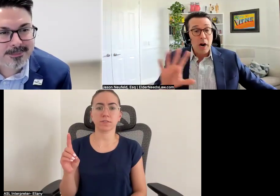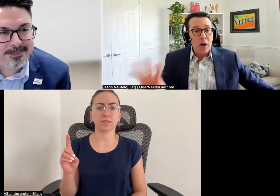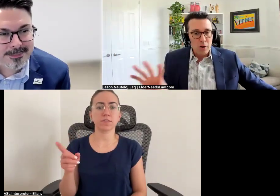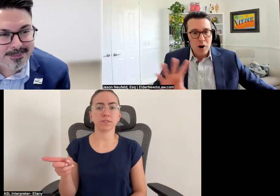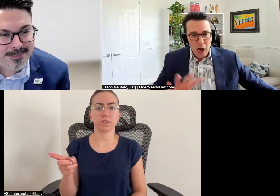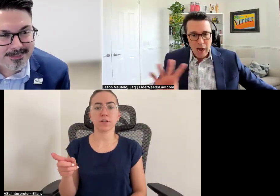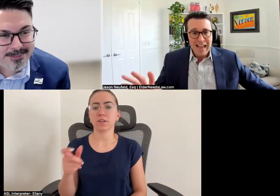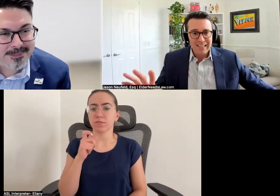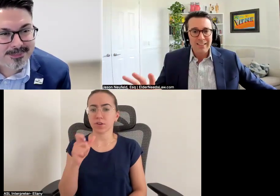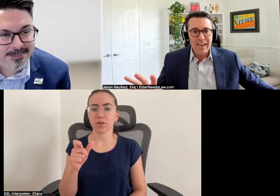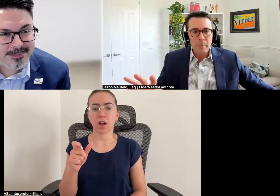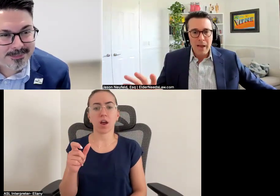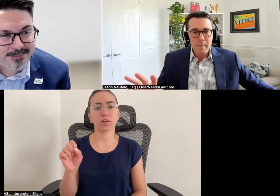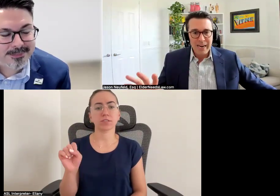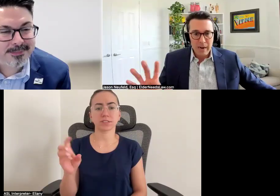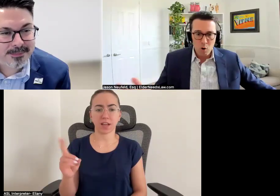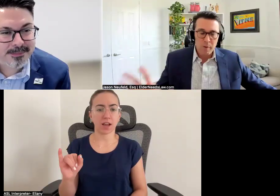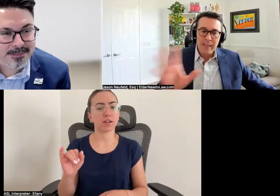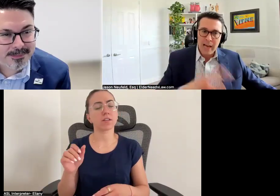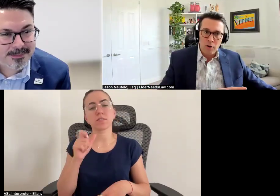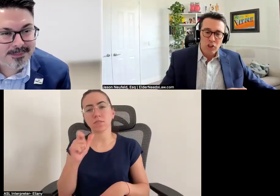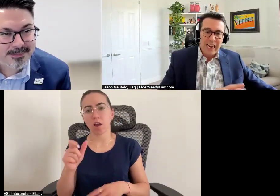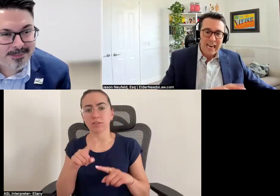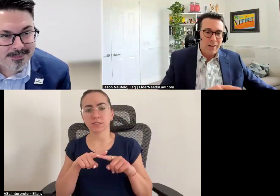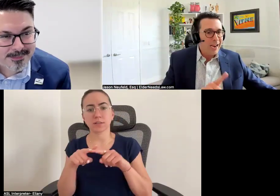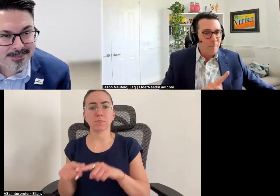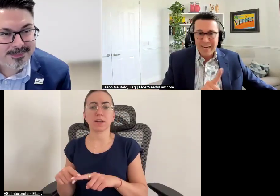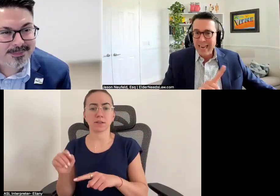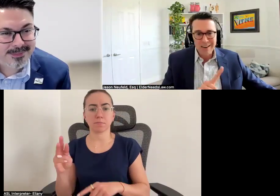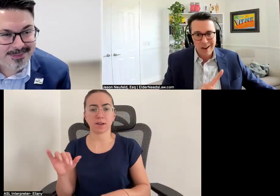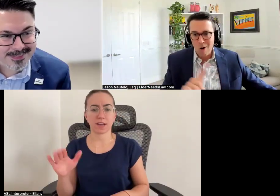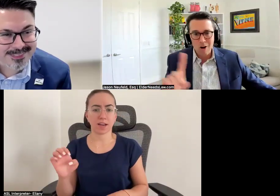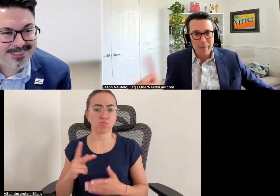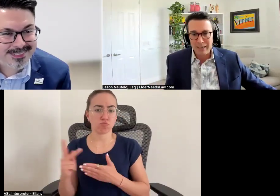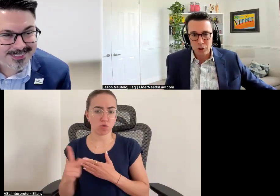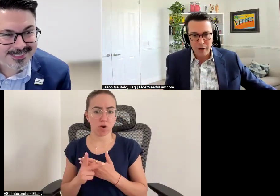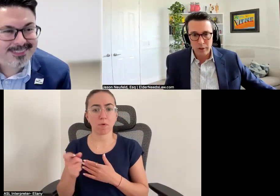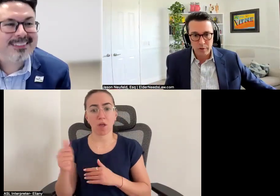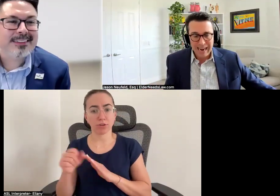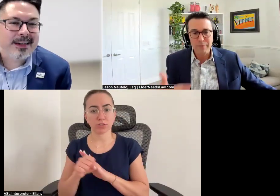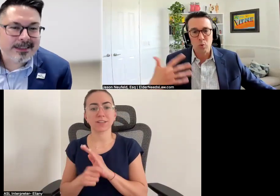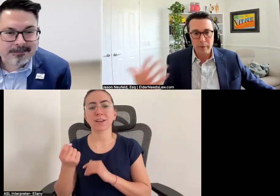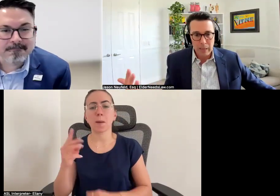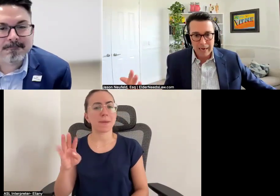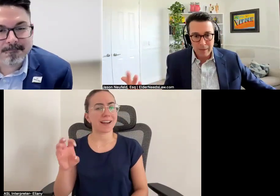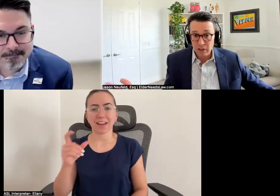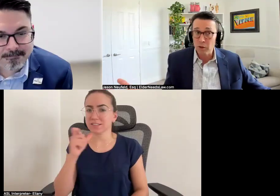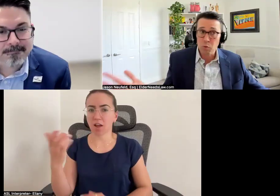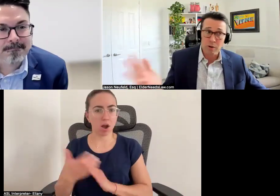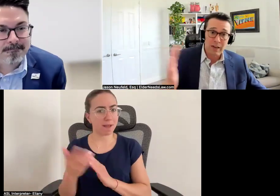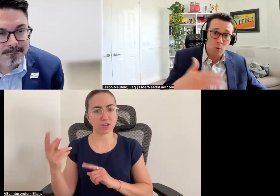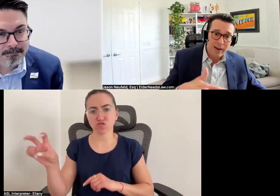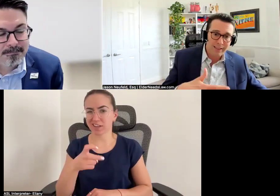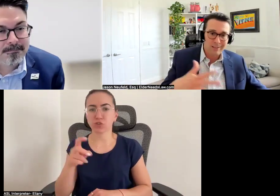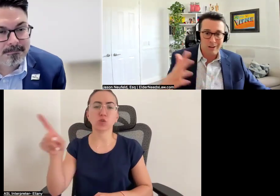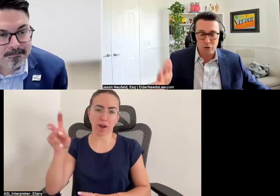they're on another non-SSI dependent Medicaid program in that other state, Medicaid does not automatically transfer. They have to reapply. And some of these